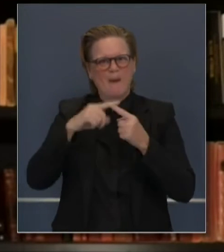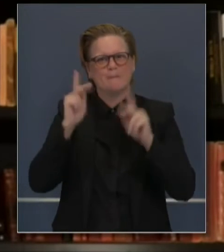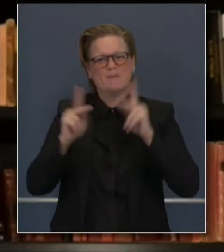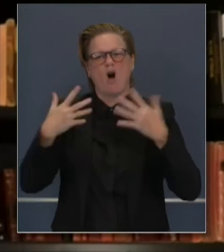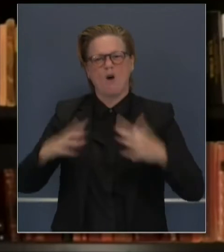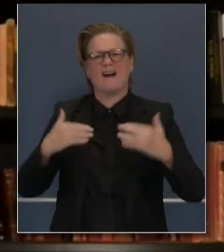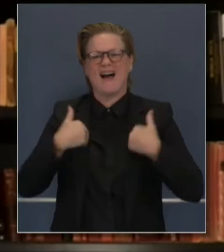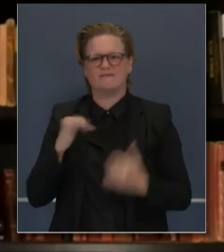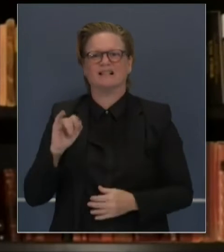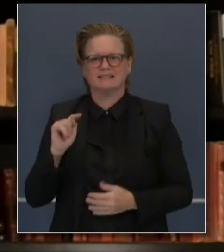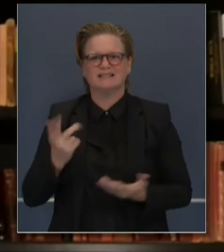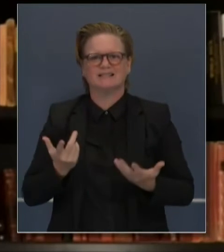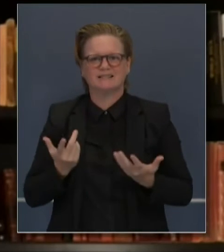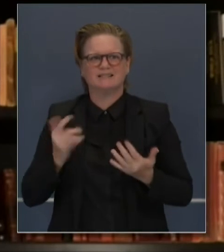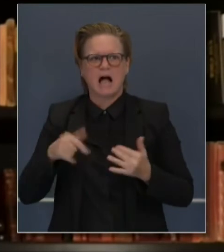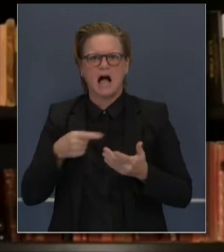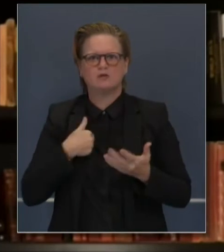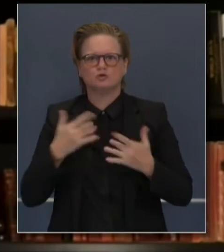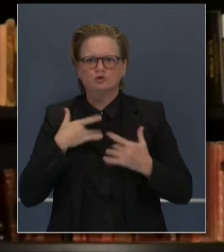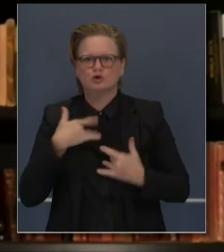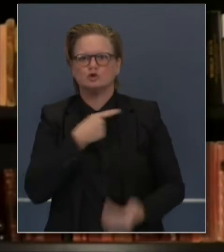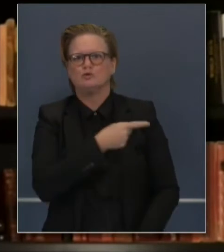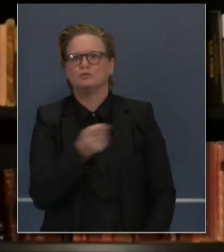Ashley Zavala, Next Star Media Group.